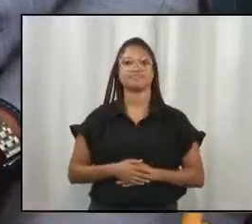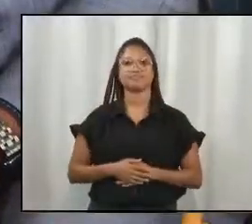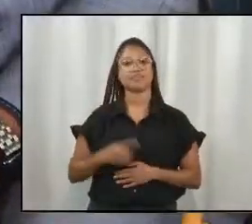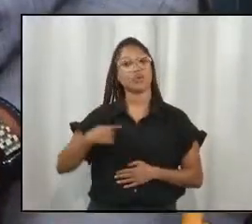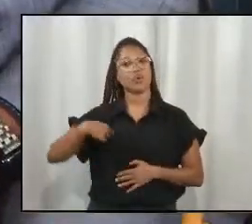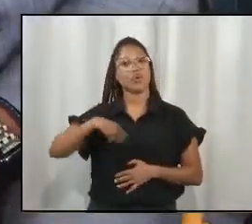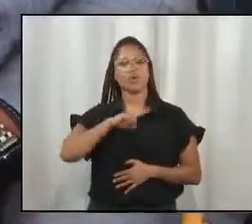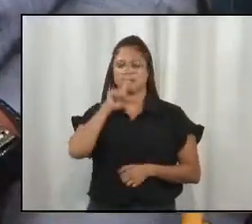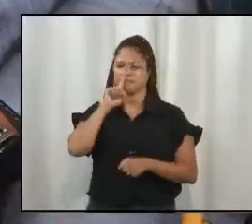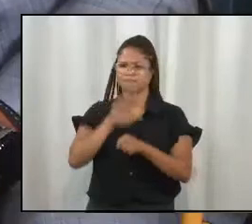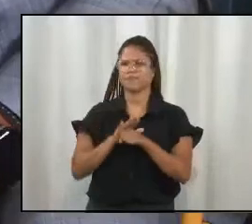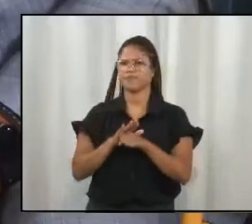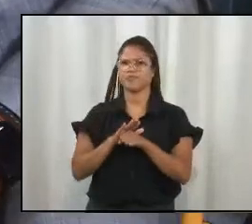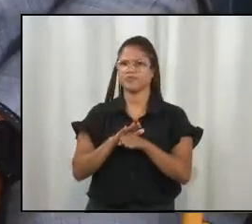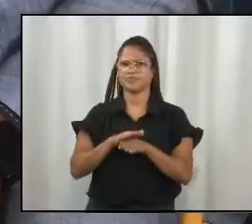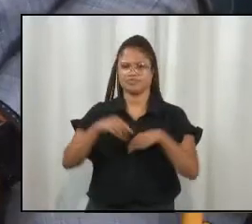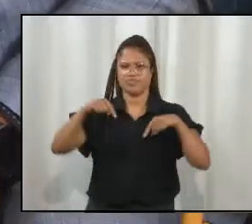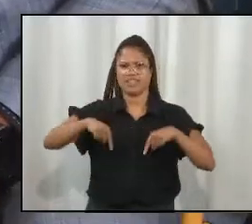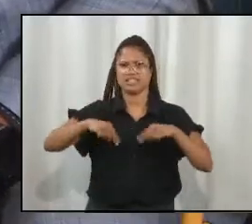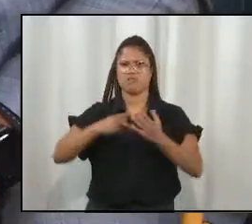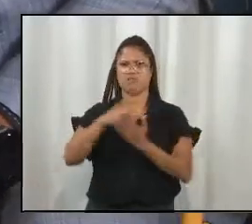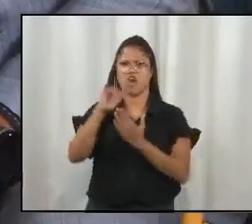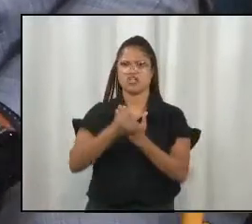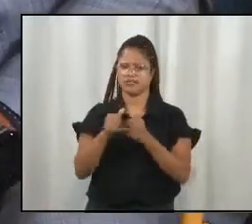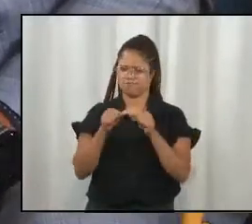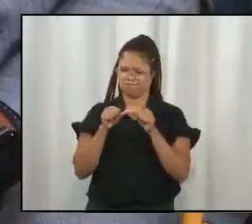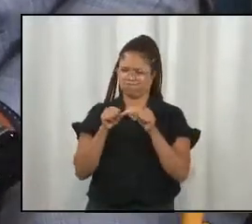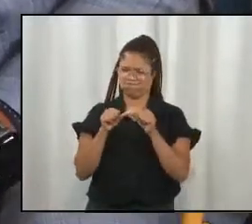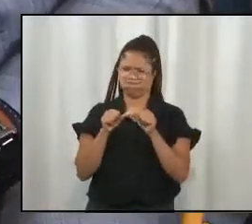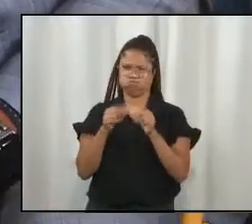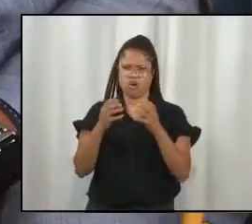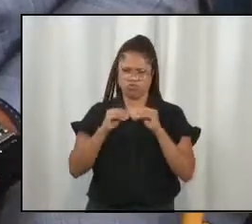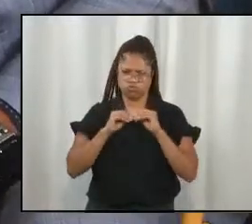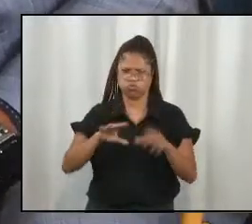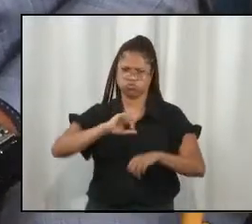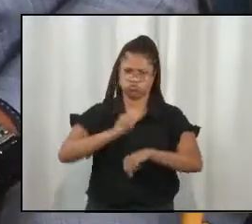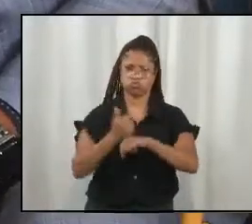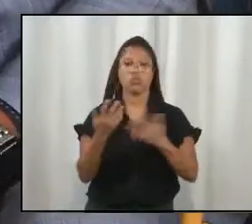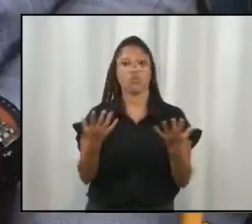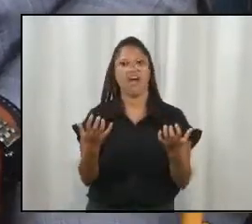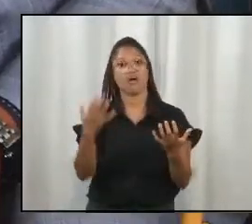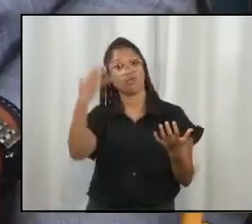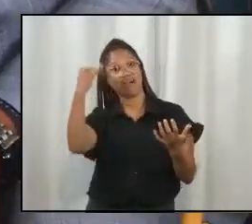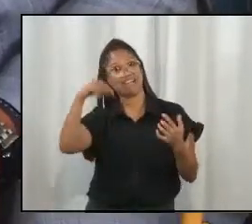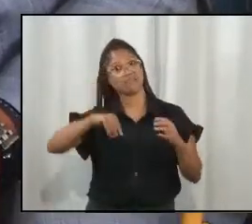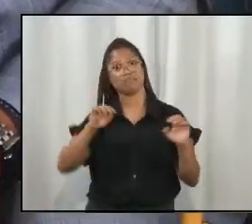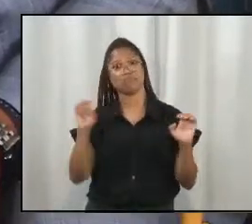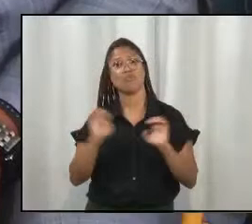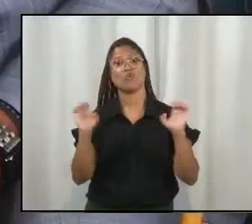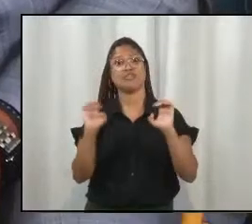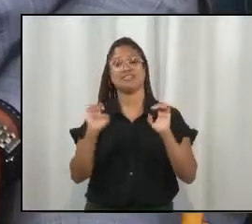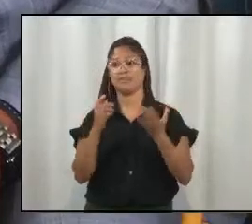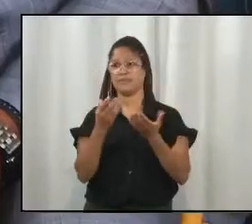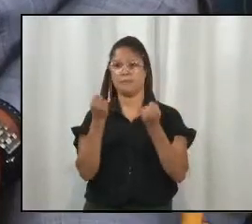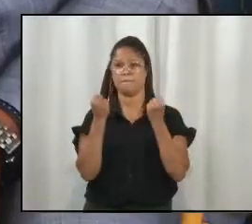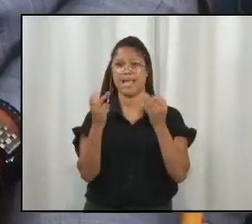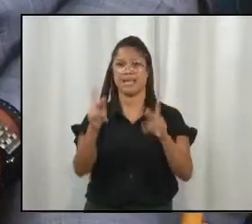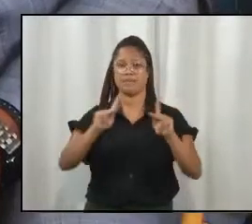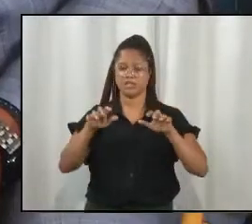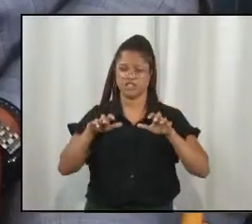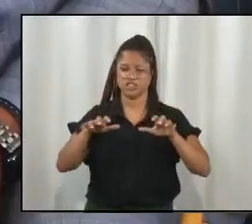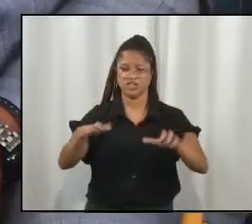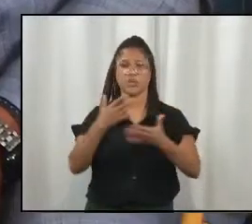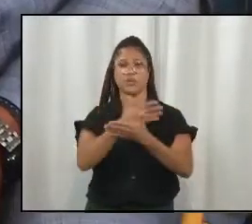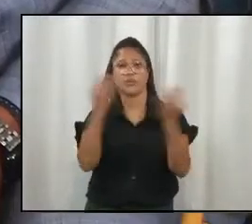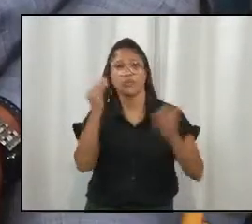to rolling this project forward as quickly as possible, especially in light of our emergency and recognizing the urgent need for